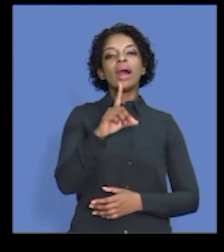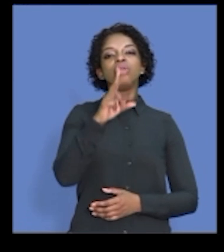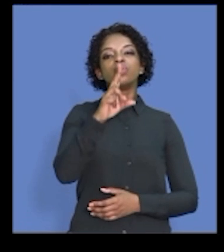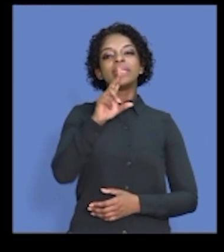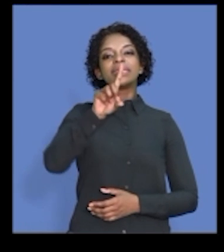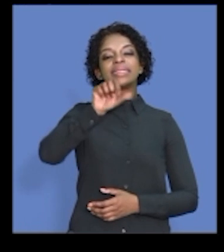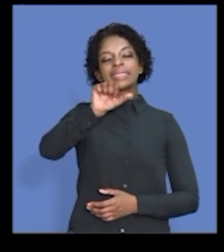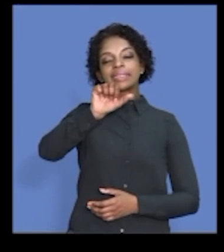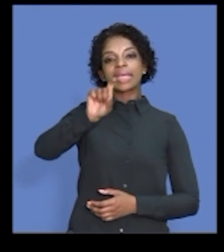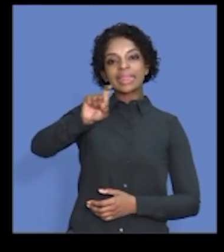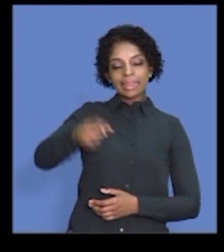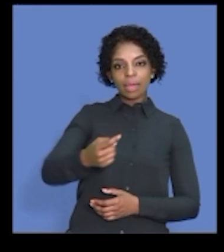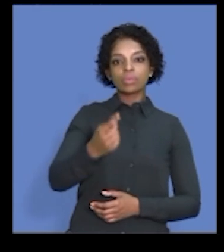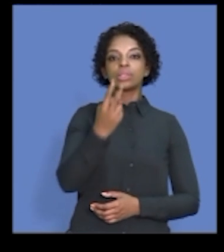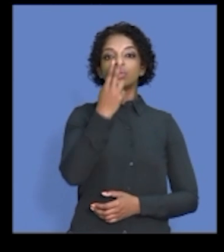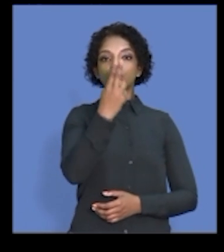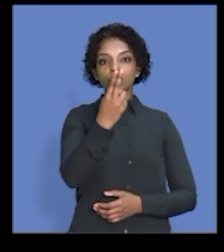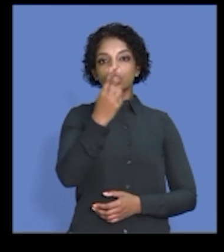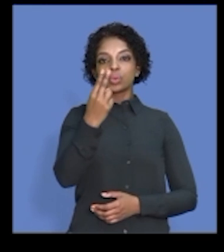income as